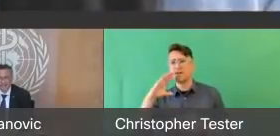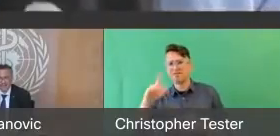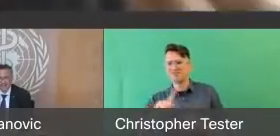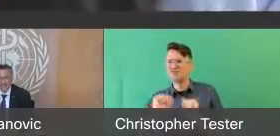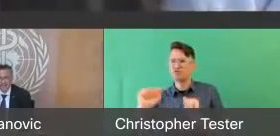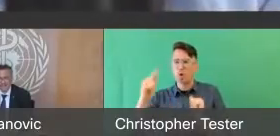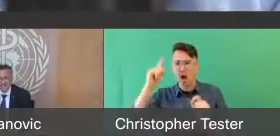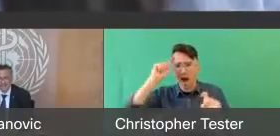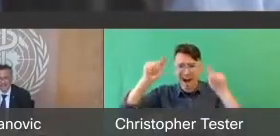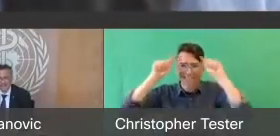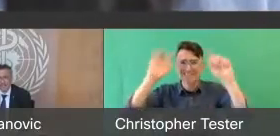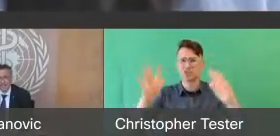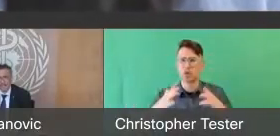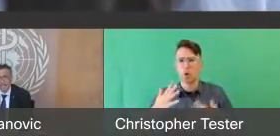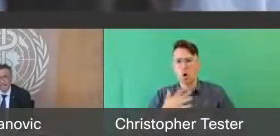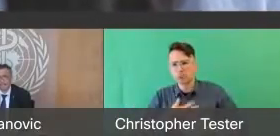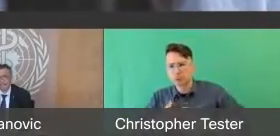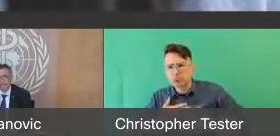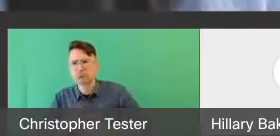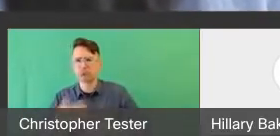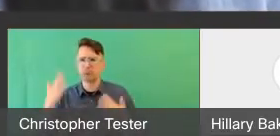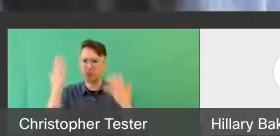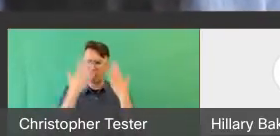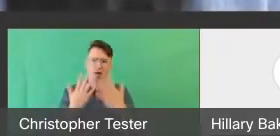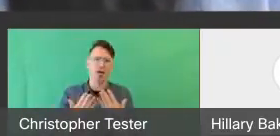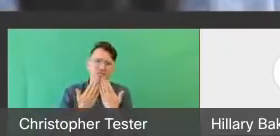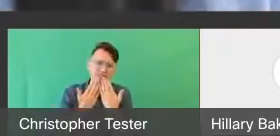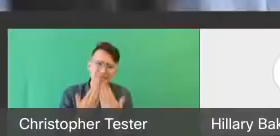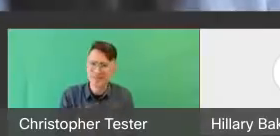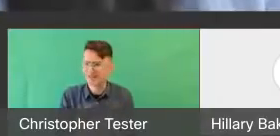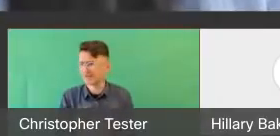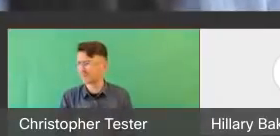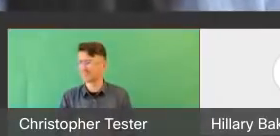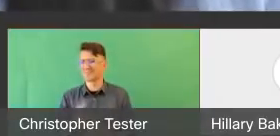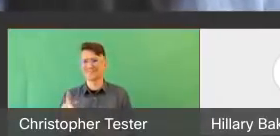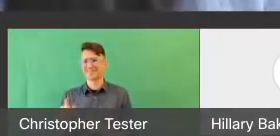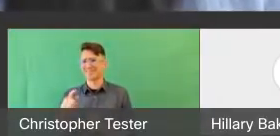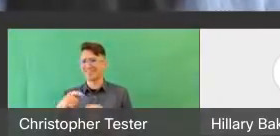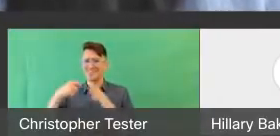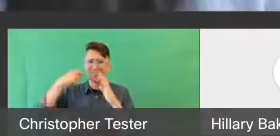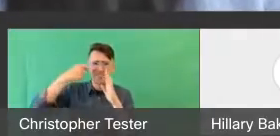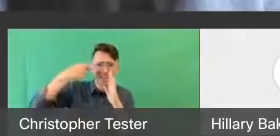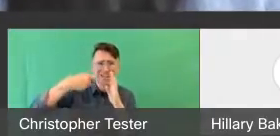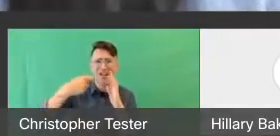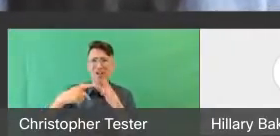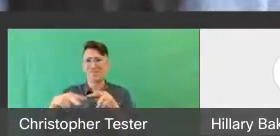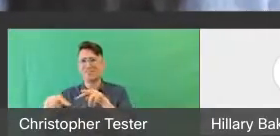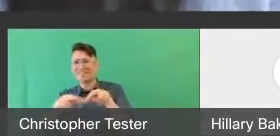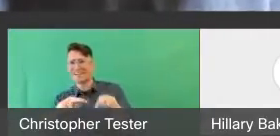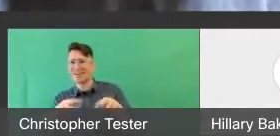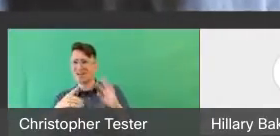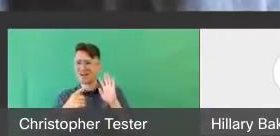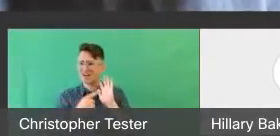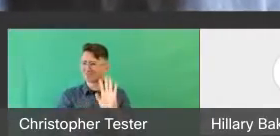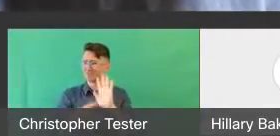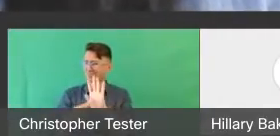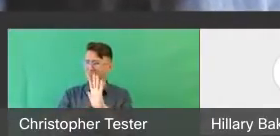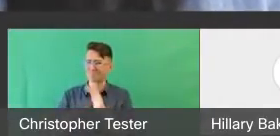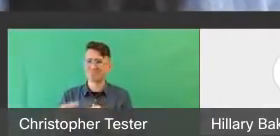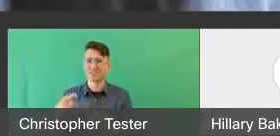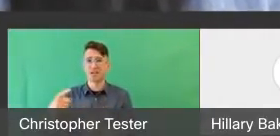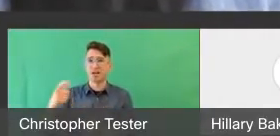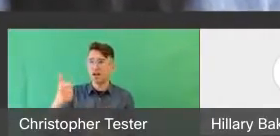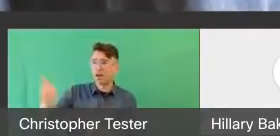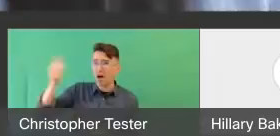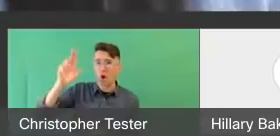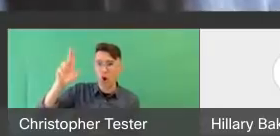through videos, GIFs, and so many creative ways. A big thank you to our dignitaries, the Secretary General, Your Majesty the Queen,